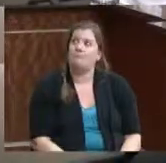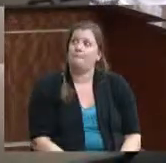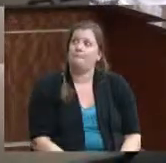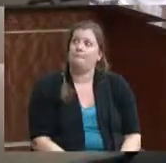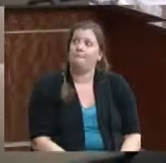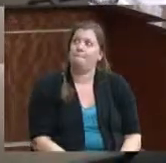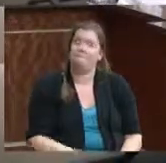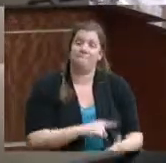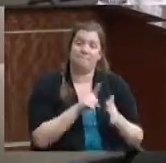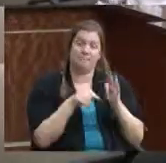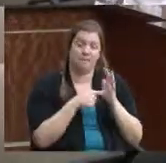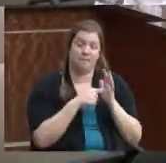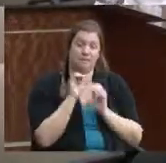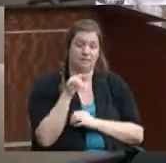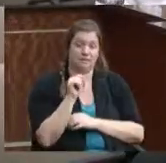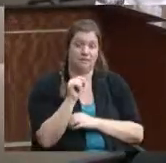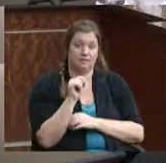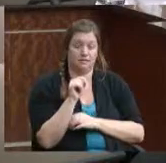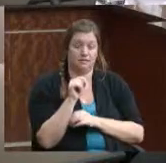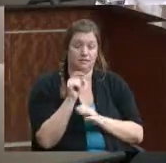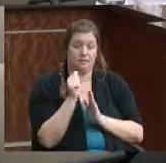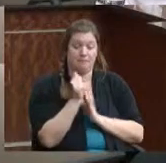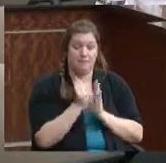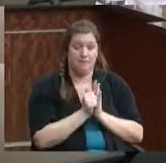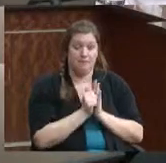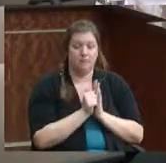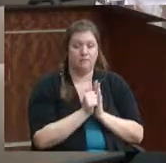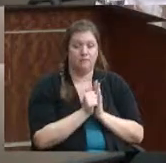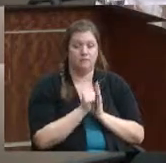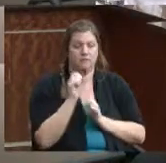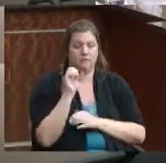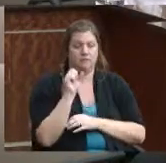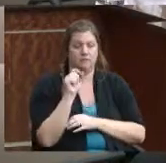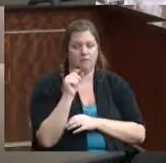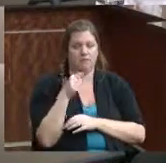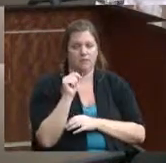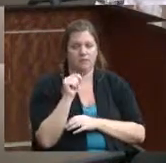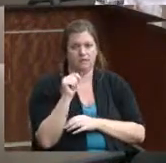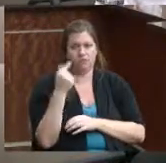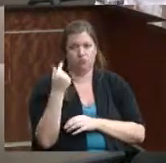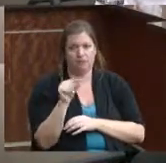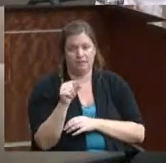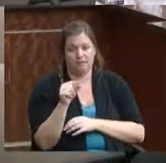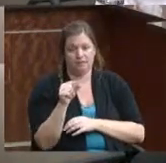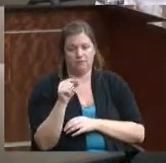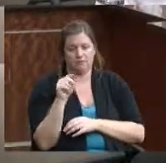This text amendment, although the Patuxent Greens Golf Club